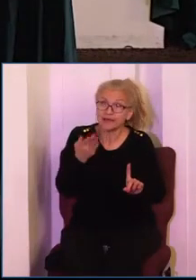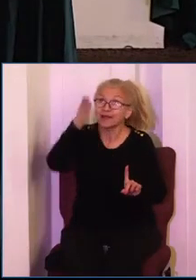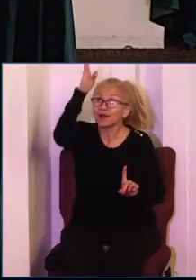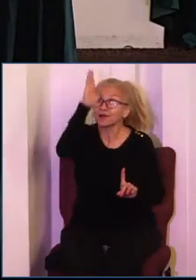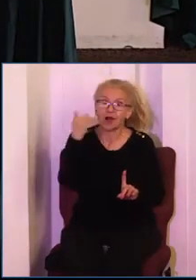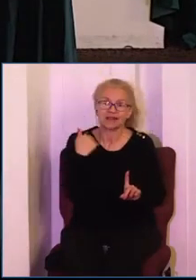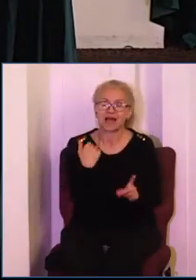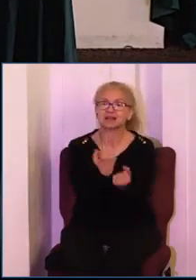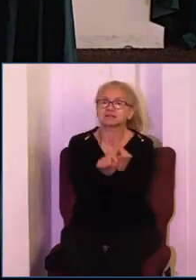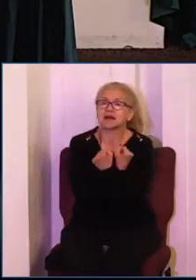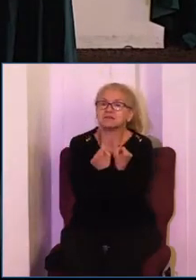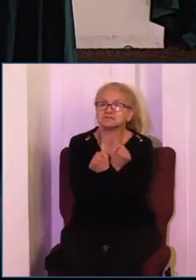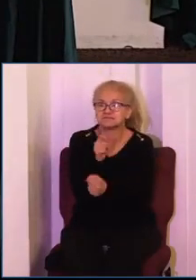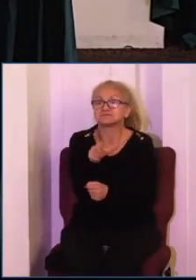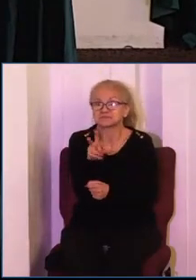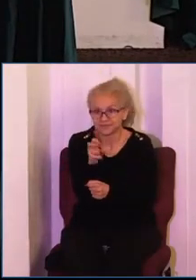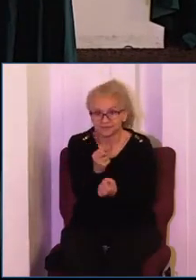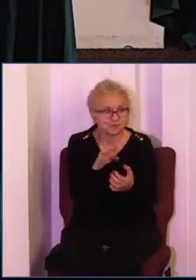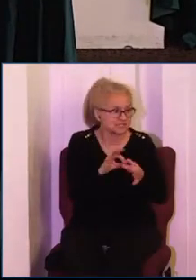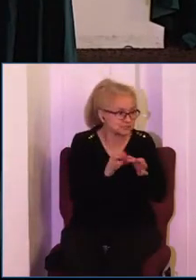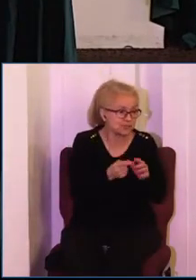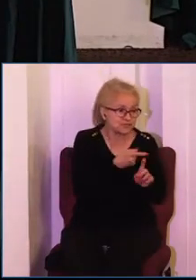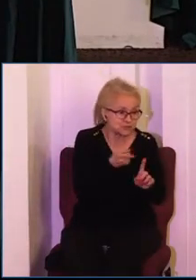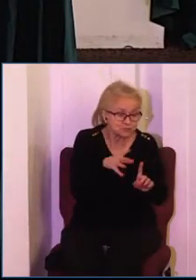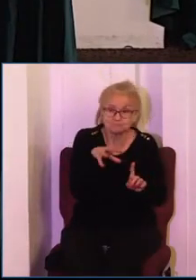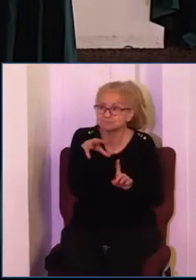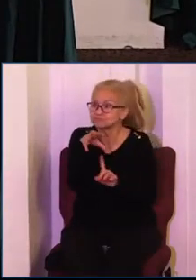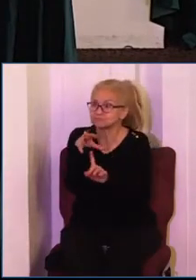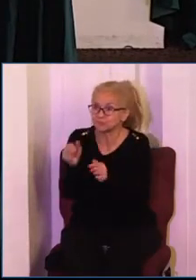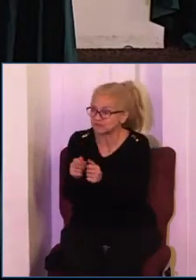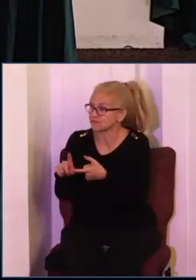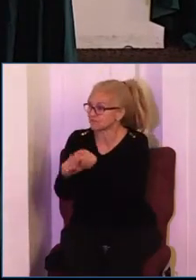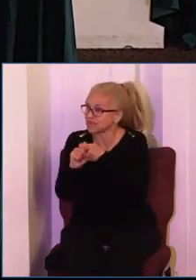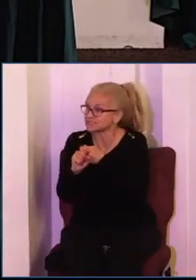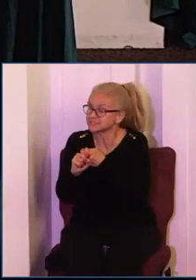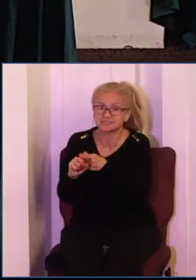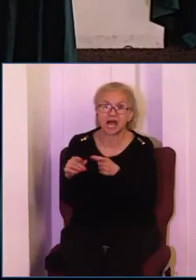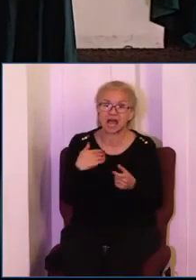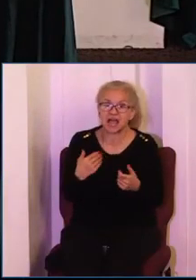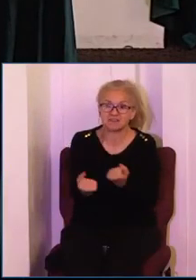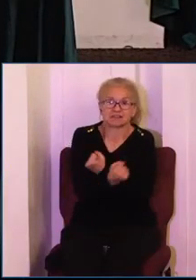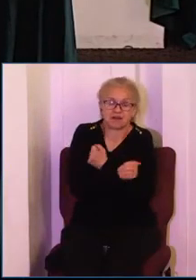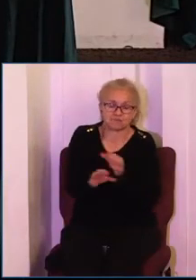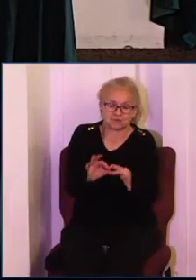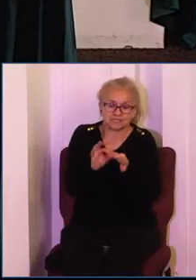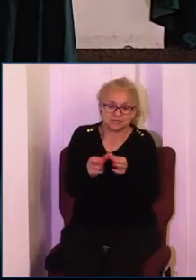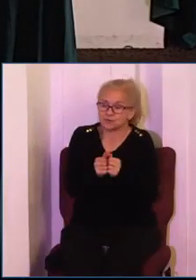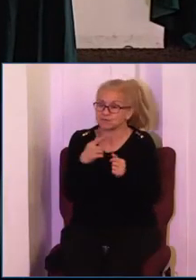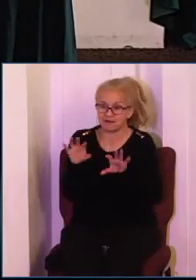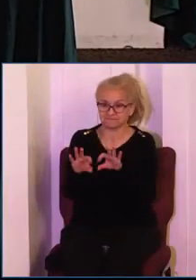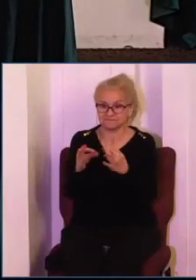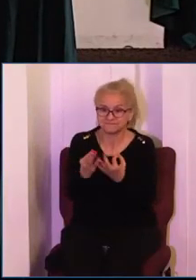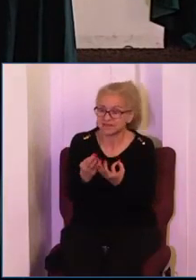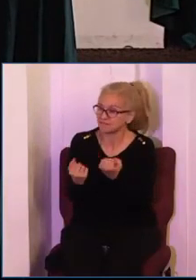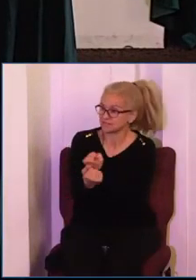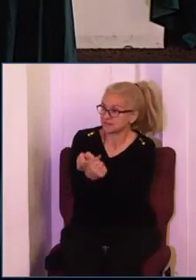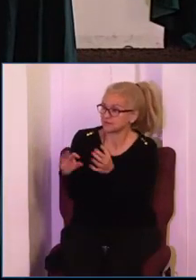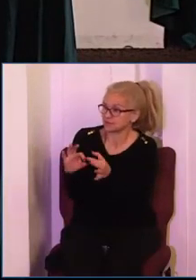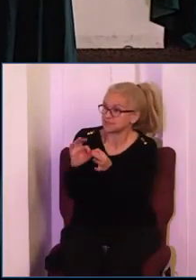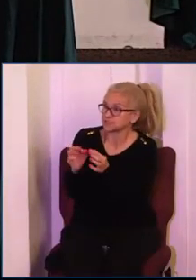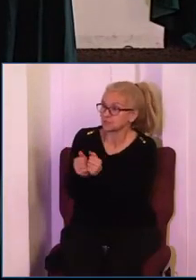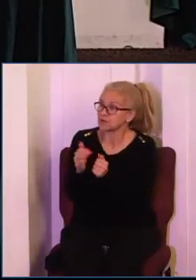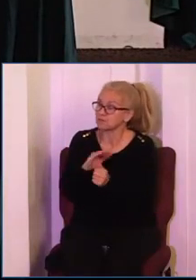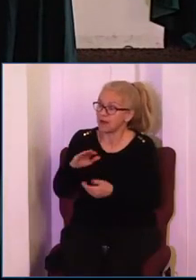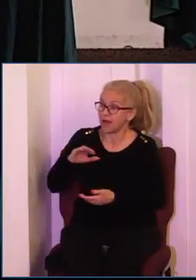love relationship with you, and I have a love relationship with my friends. I have a love relationship with my family, and I have a love relationship with